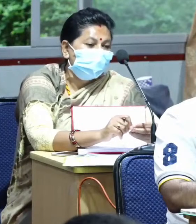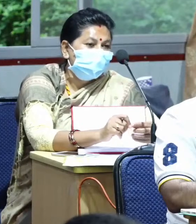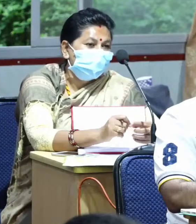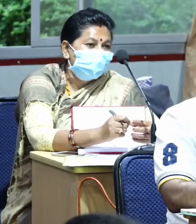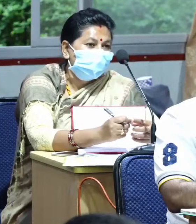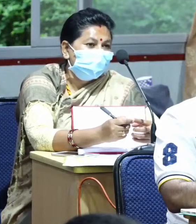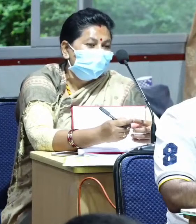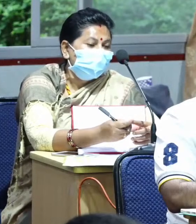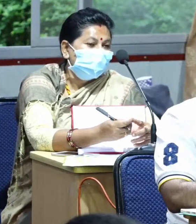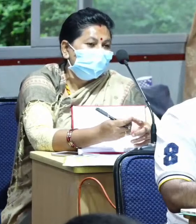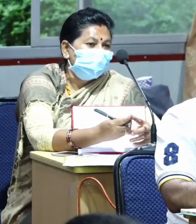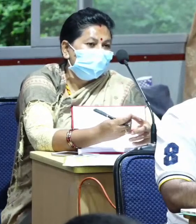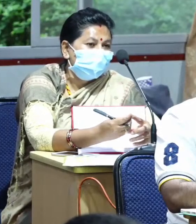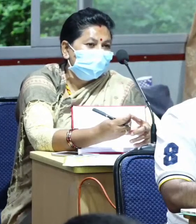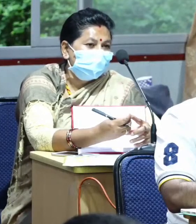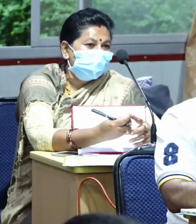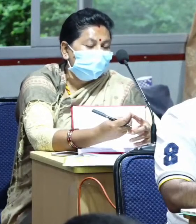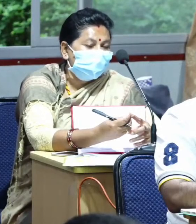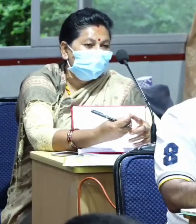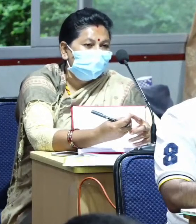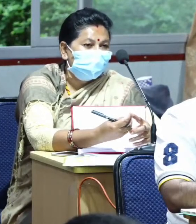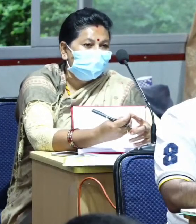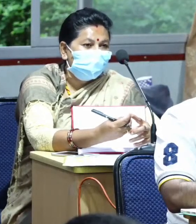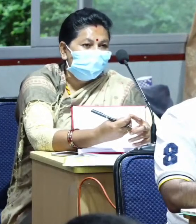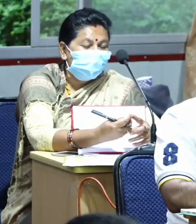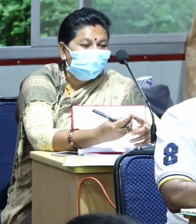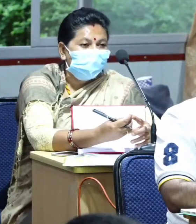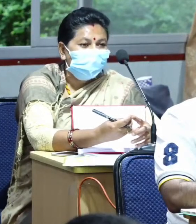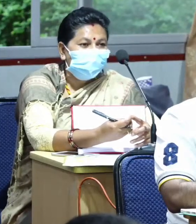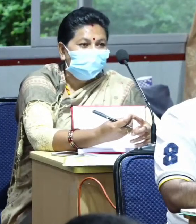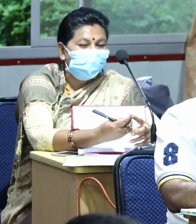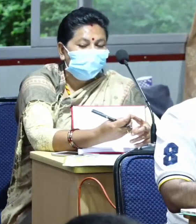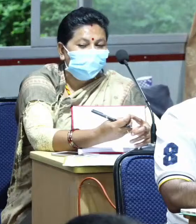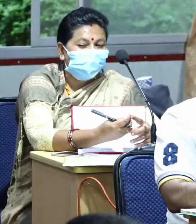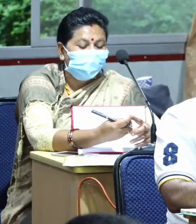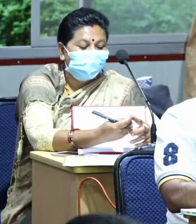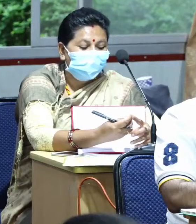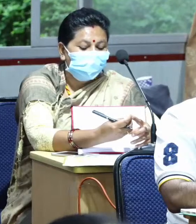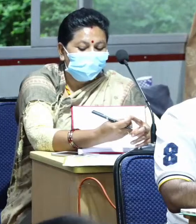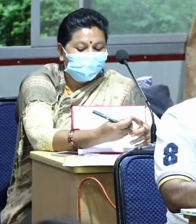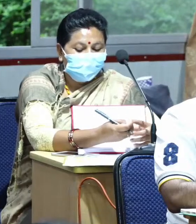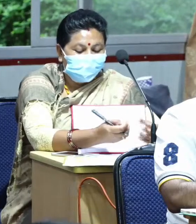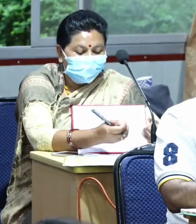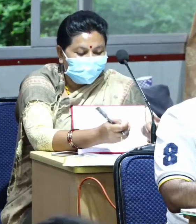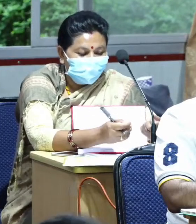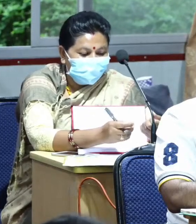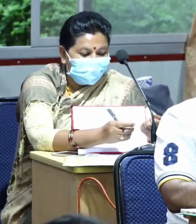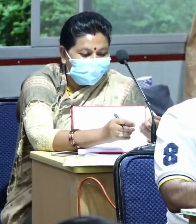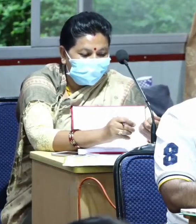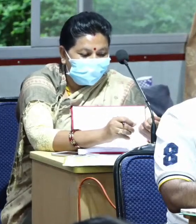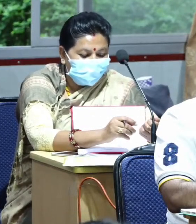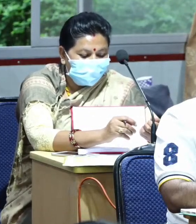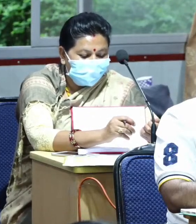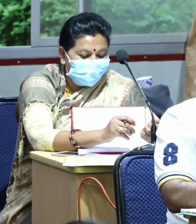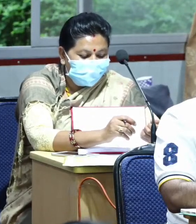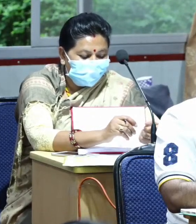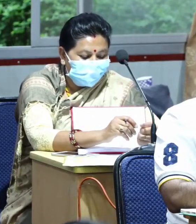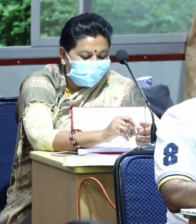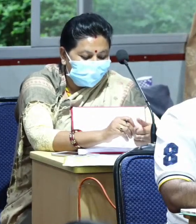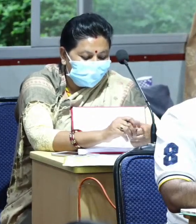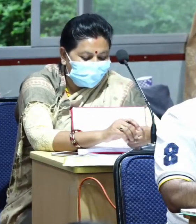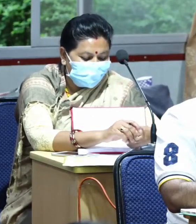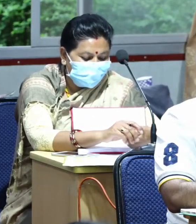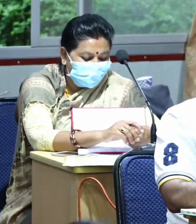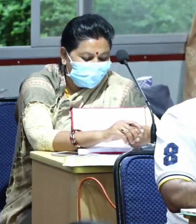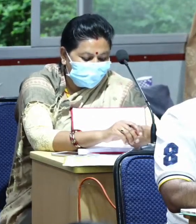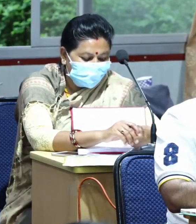some places FM stations are very useful. Some places online media is very useful. Some places even newspaper is